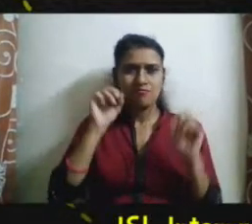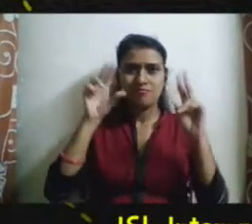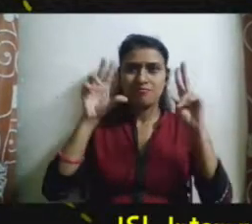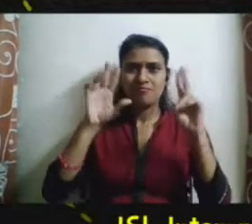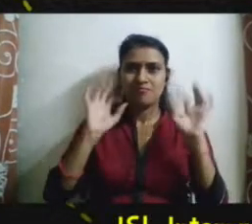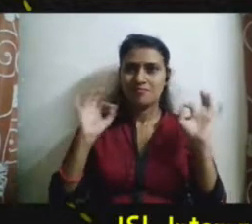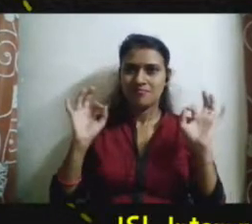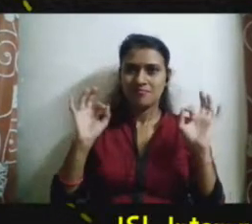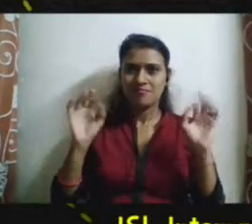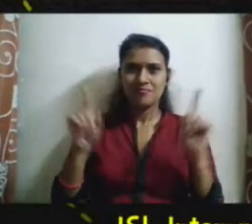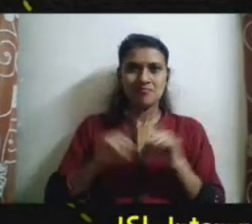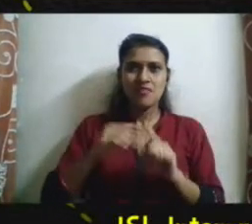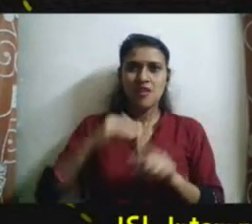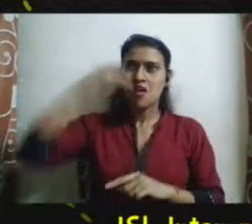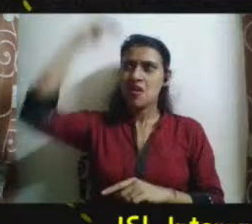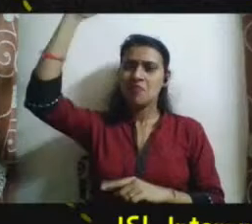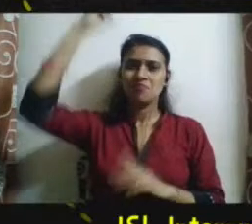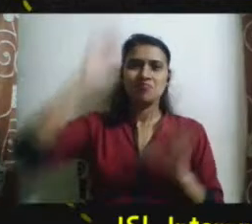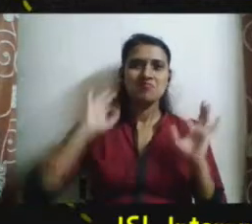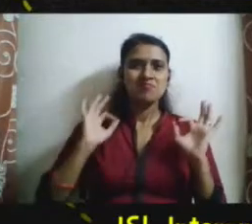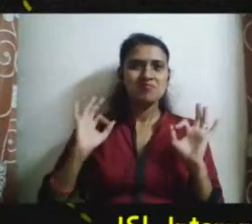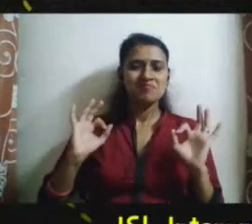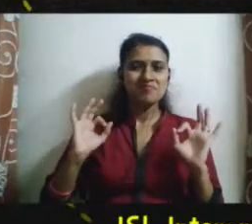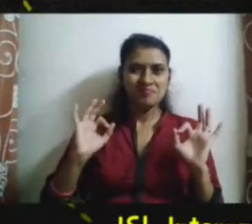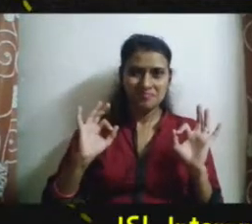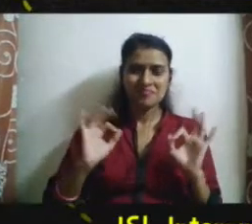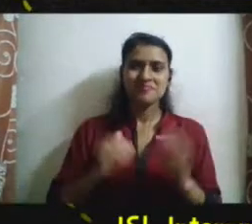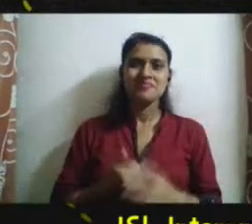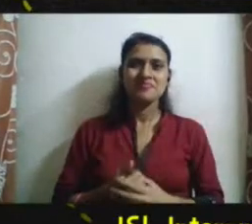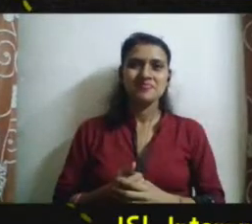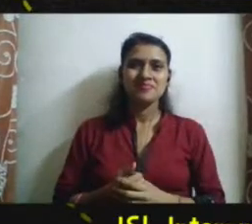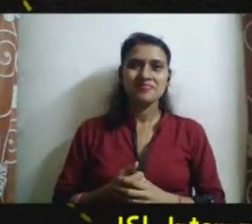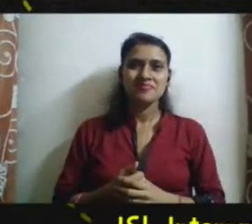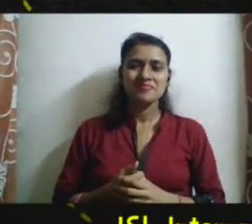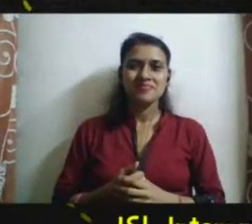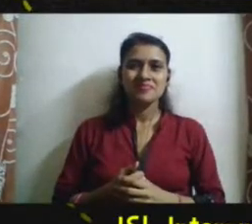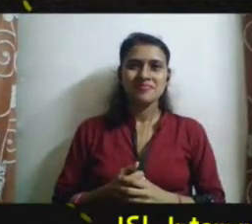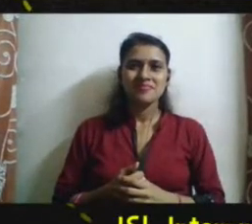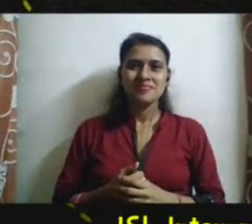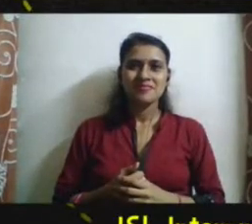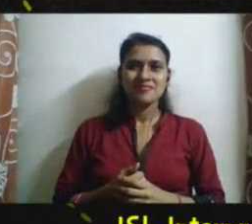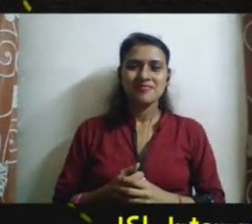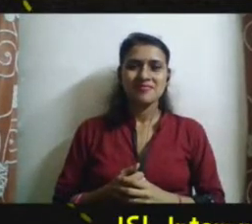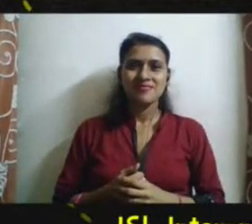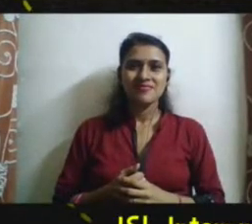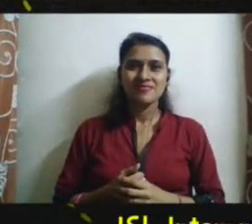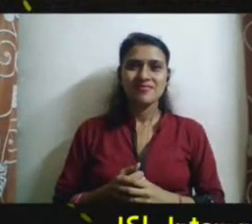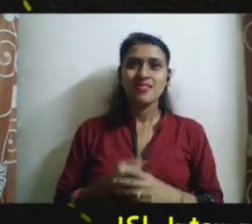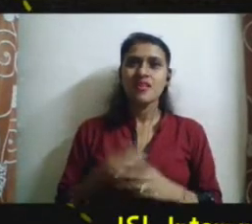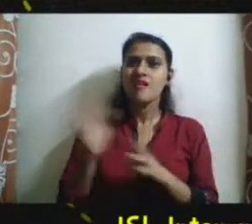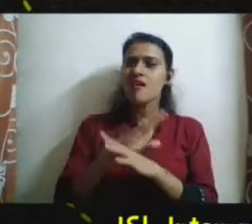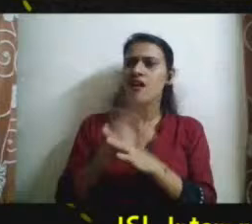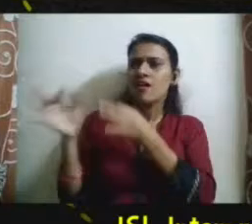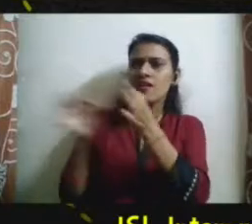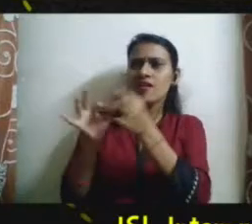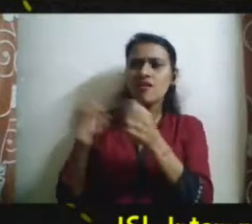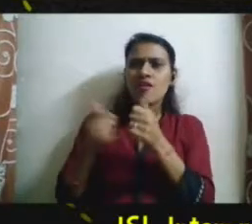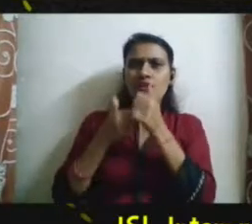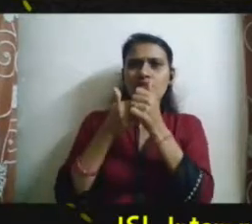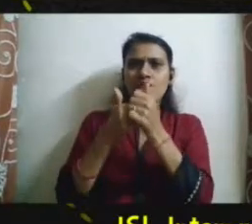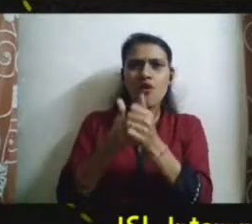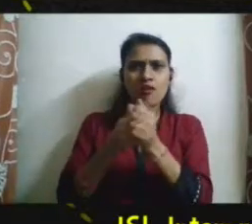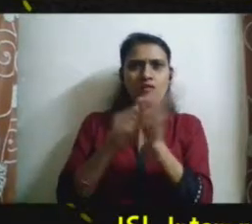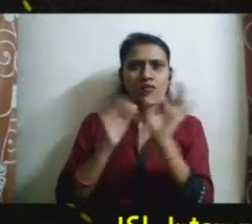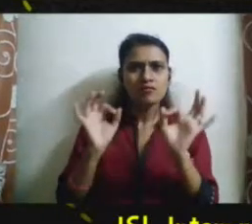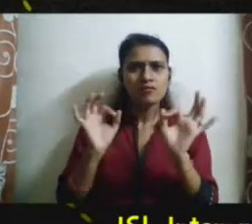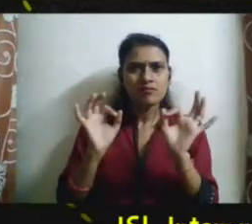as a kite, and he started what she described as this very chalta hua